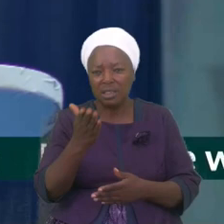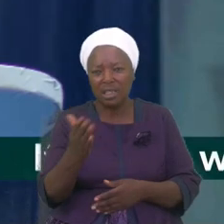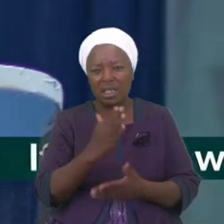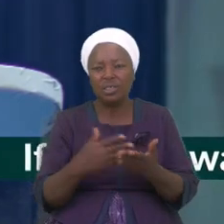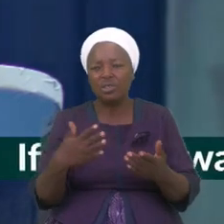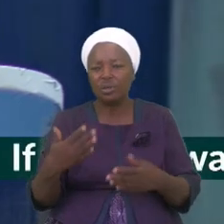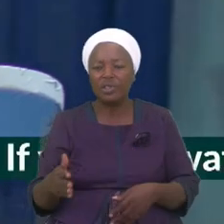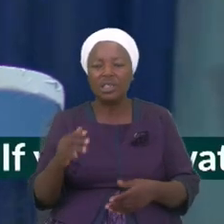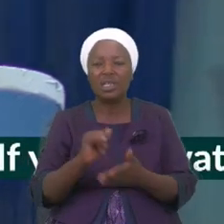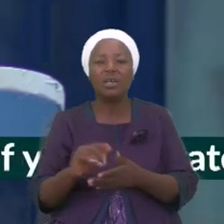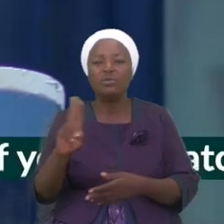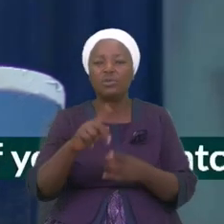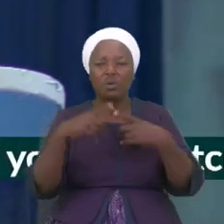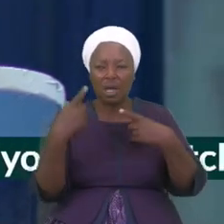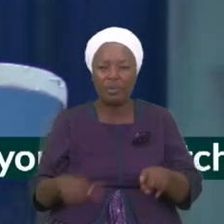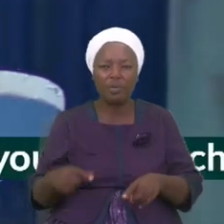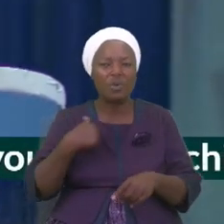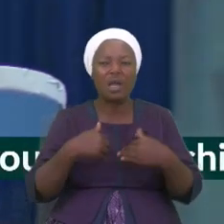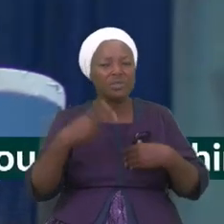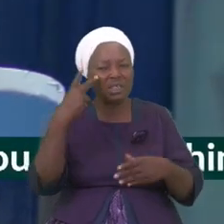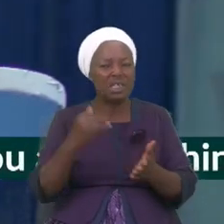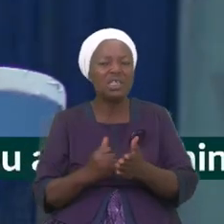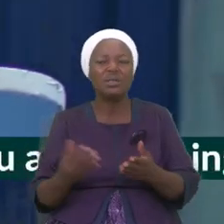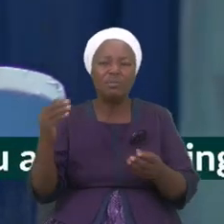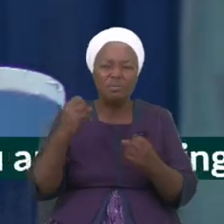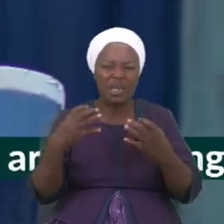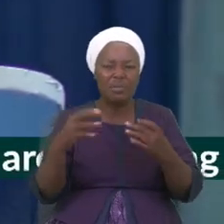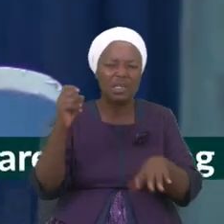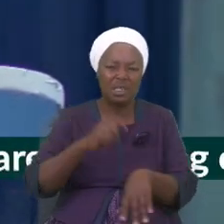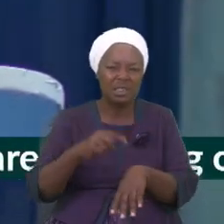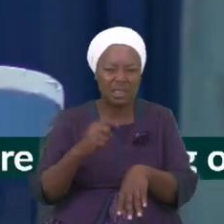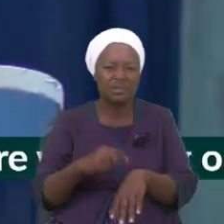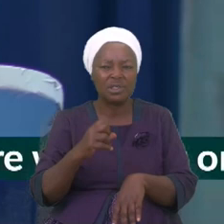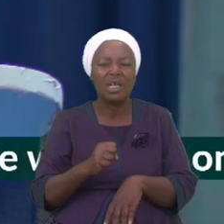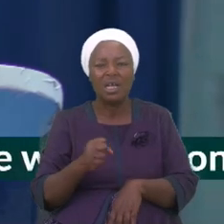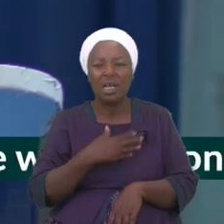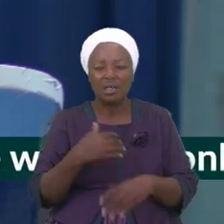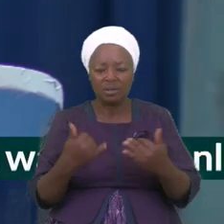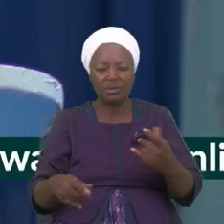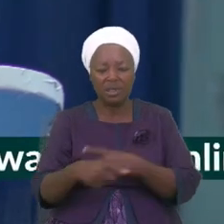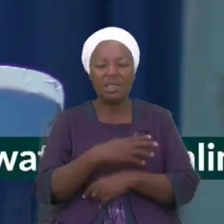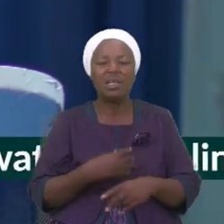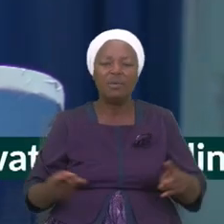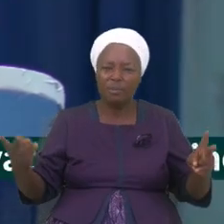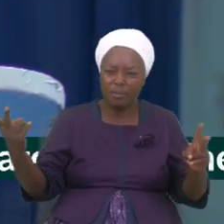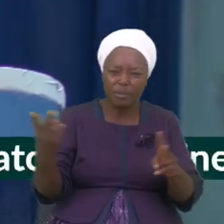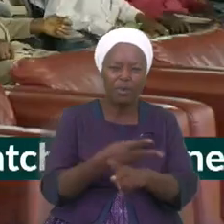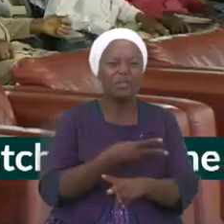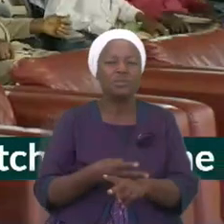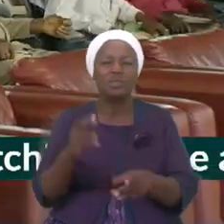this over and over. Today, multiples. Shout, multiple